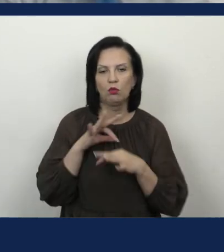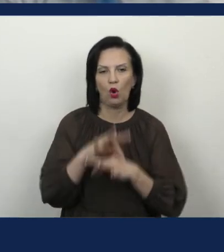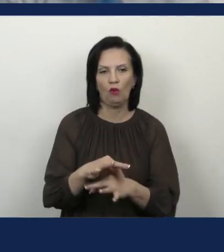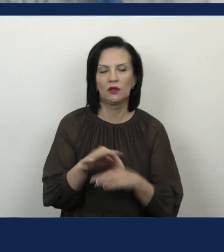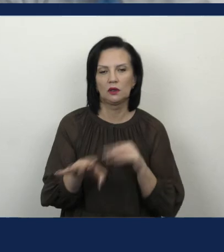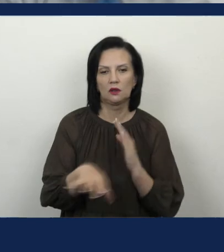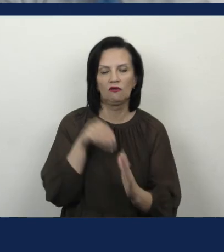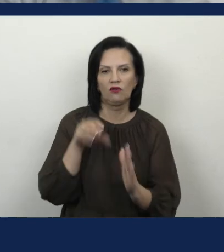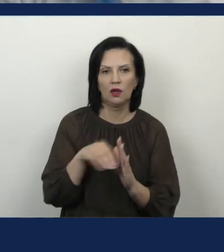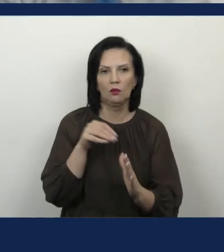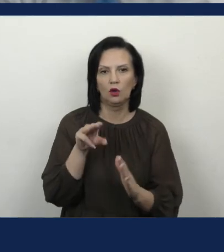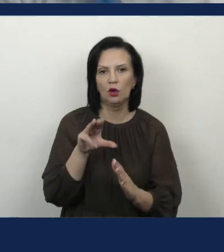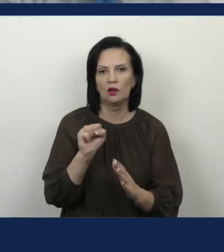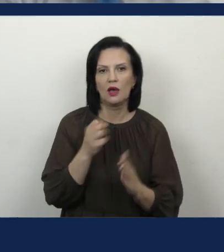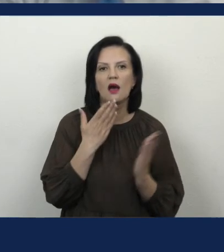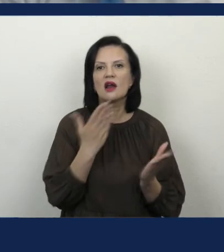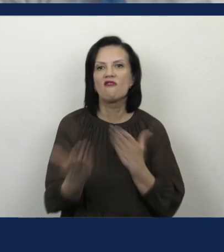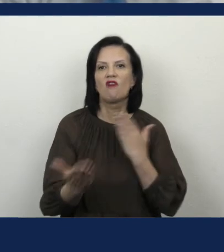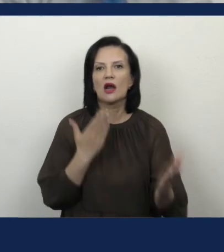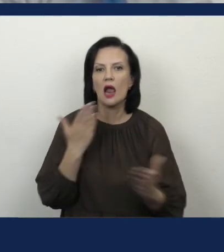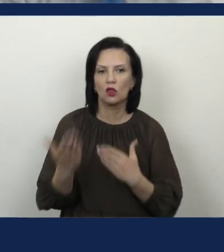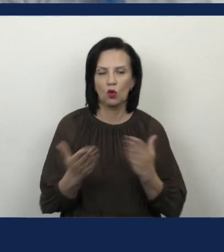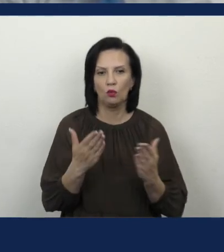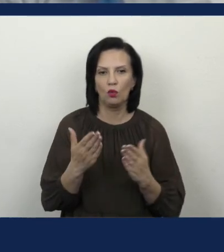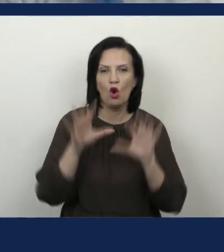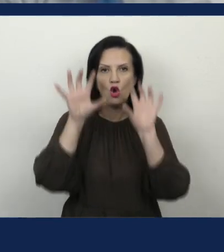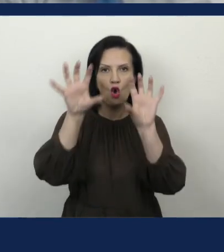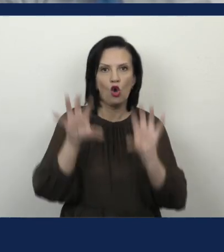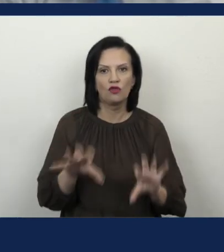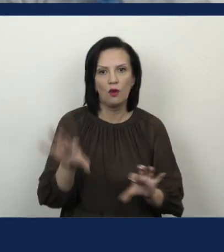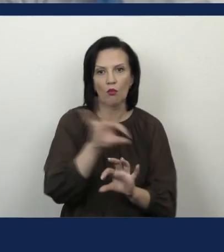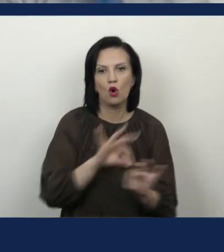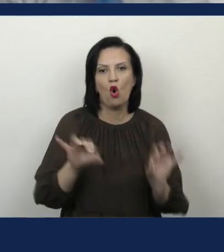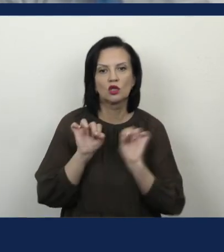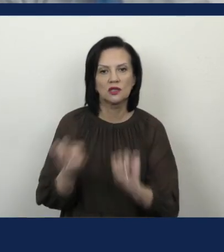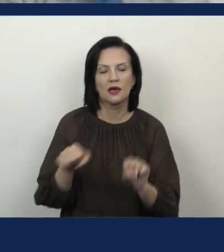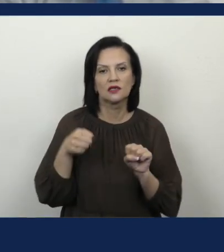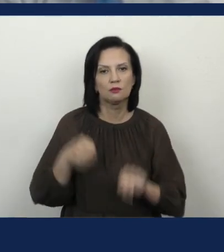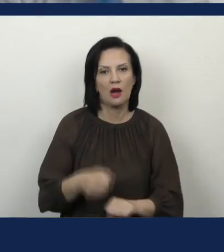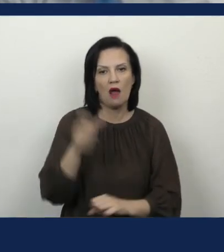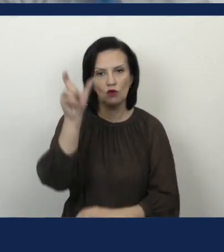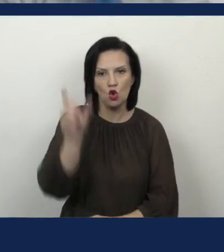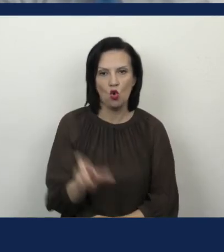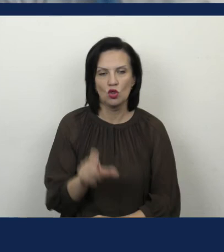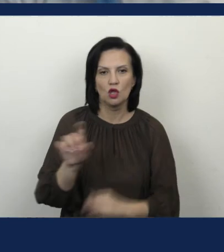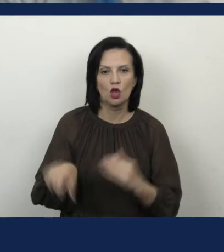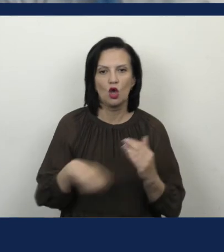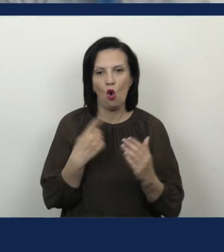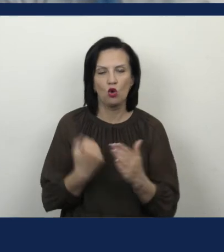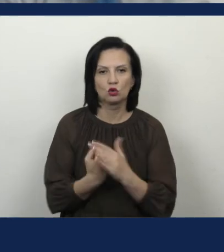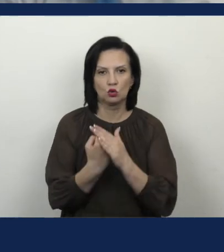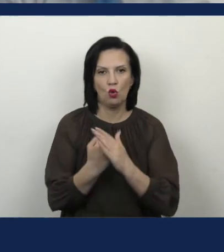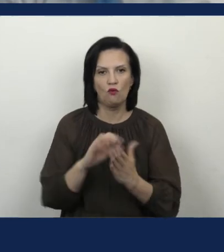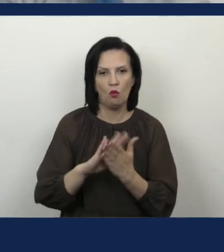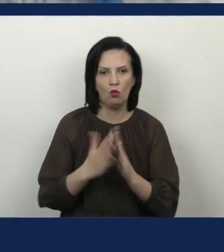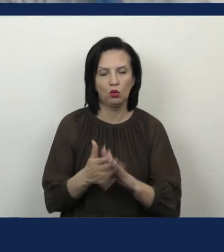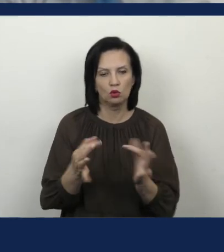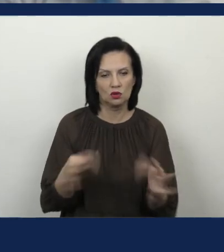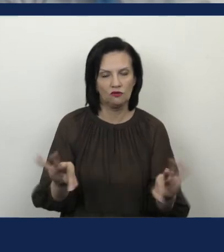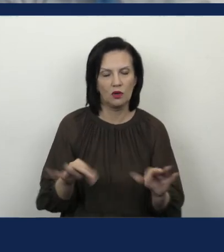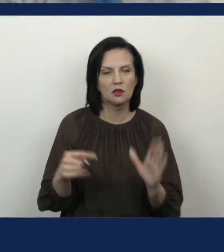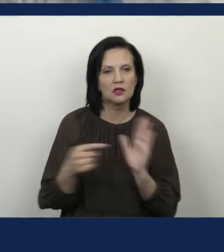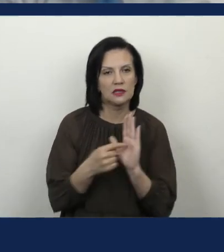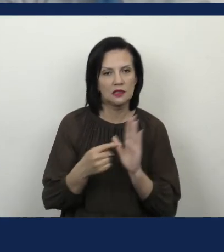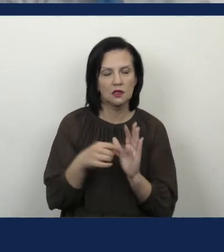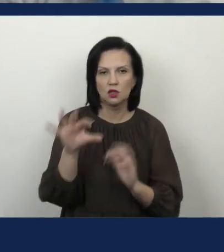for organization of the elections and referenda. The Convention on Human Rights and